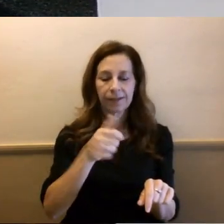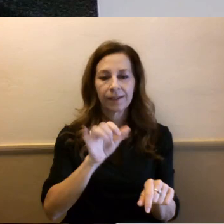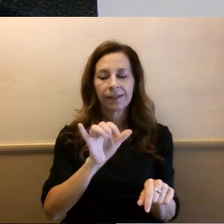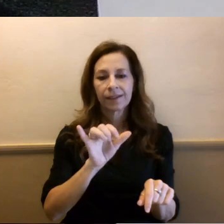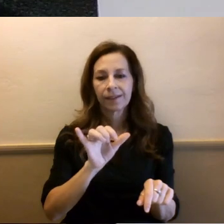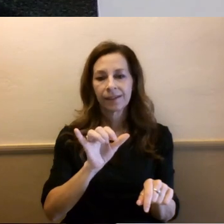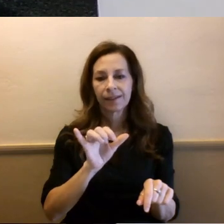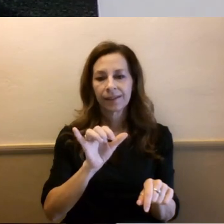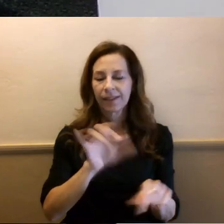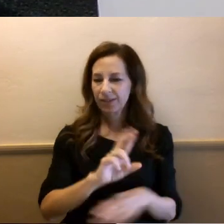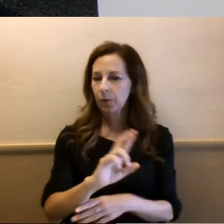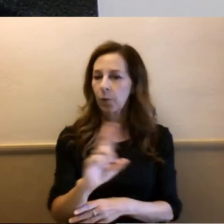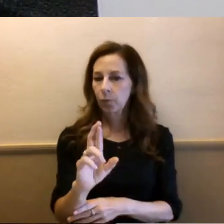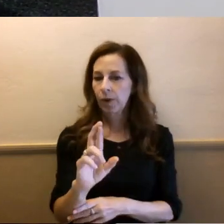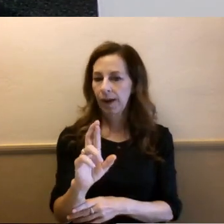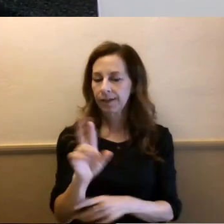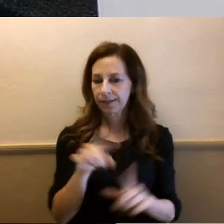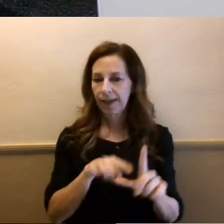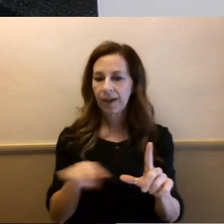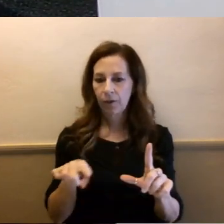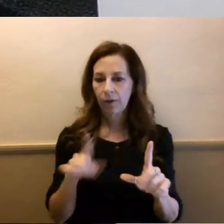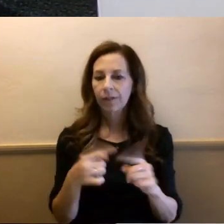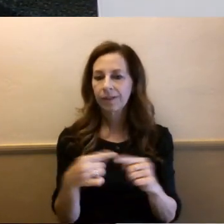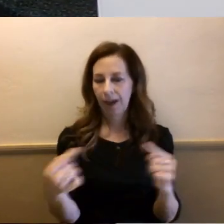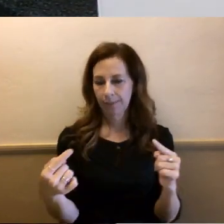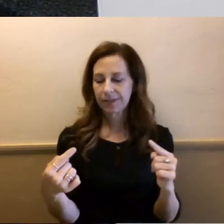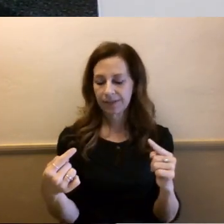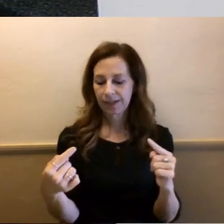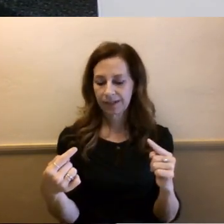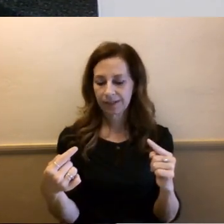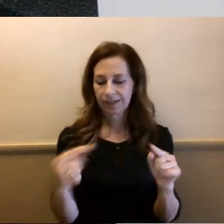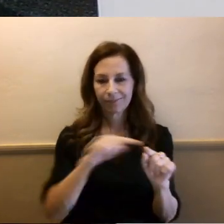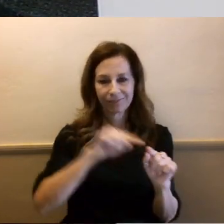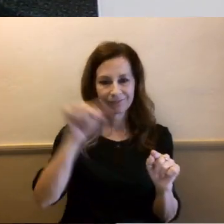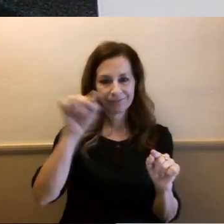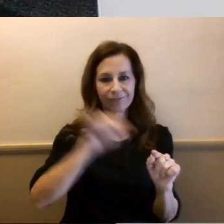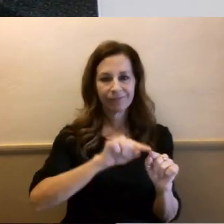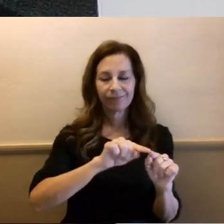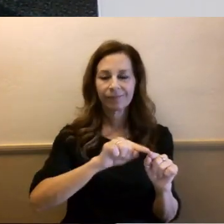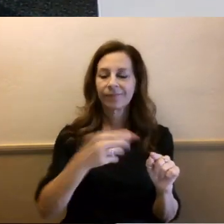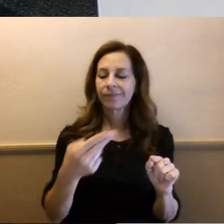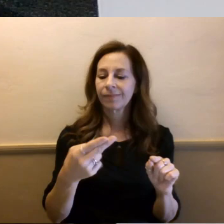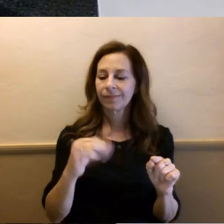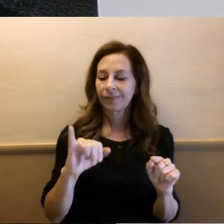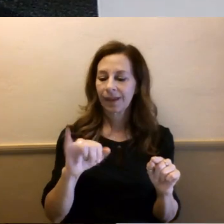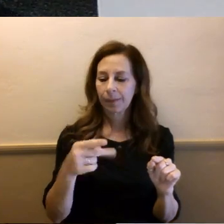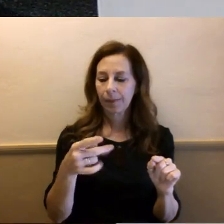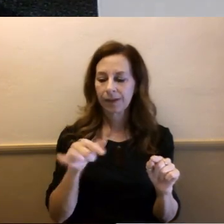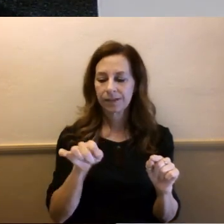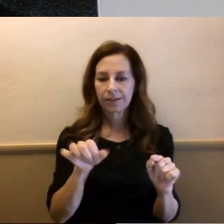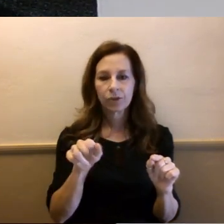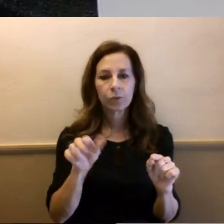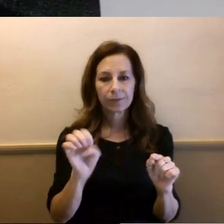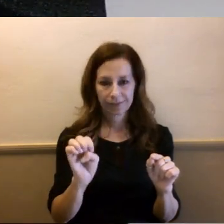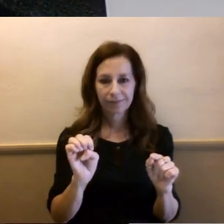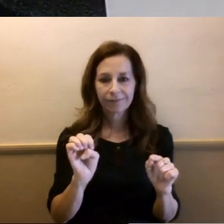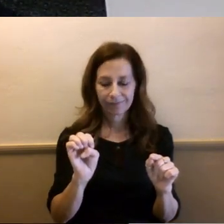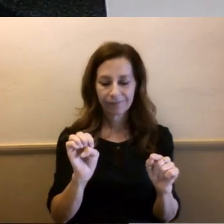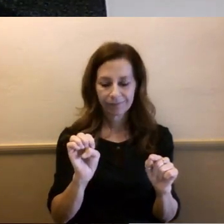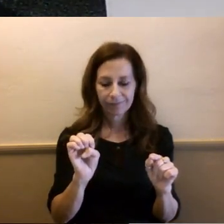right angle. Opposite of it, right across from it, is always the hypotenuse.